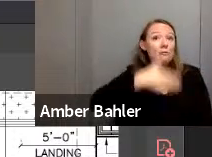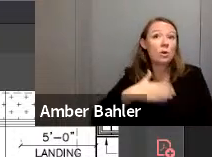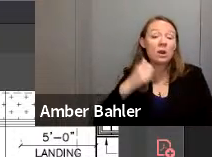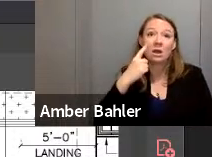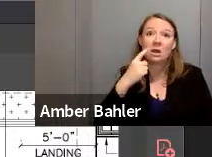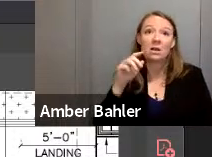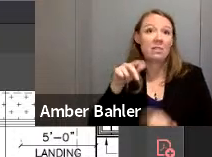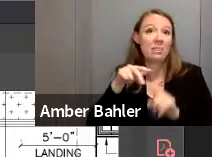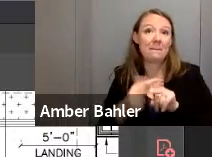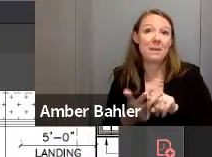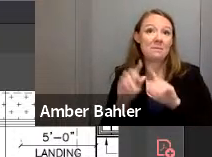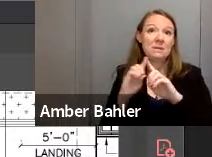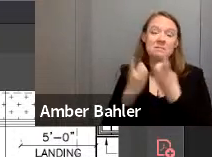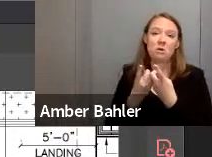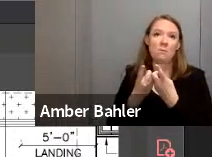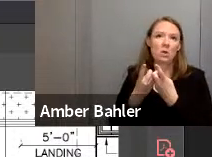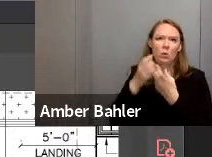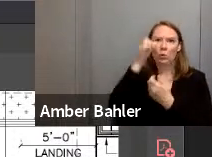robust plan.